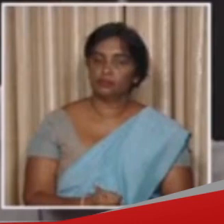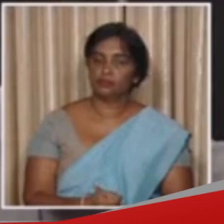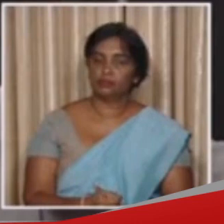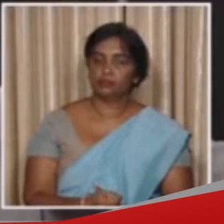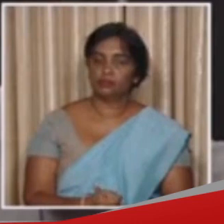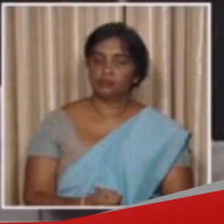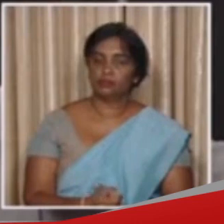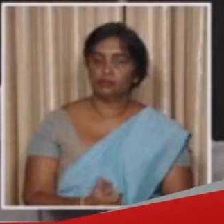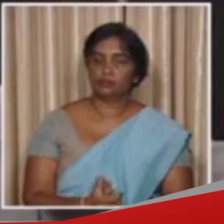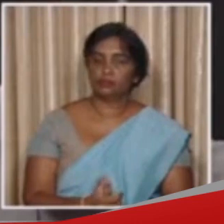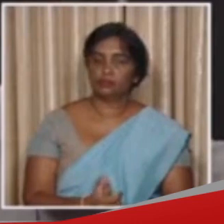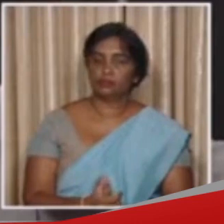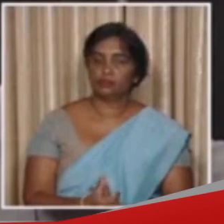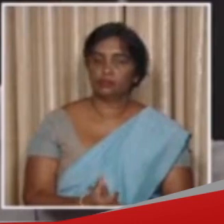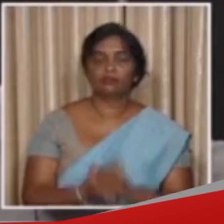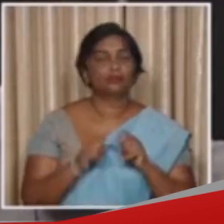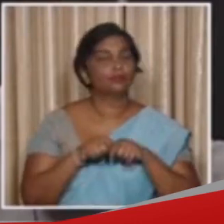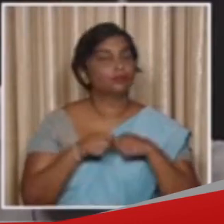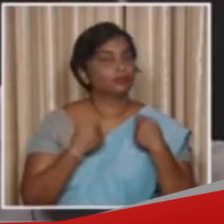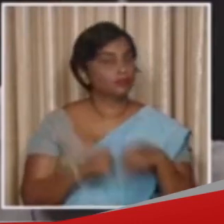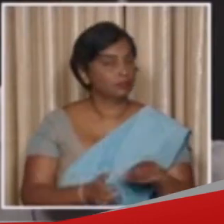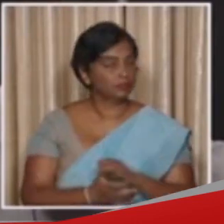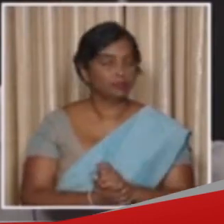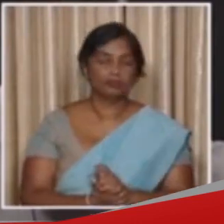589,000,573 expenditure